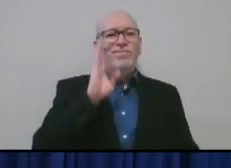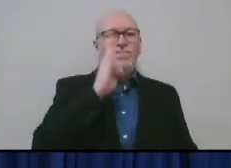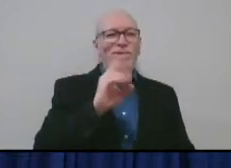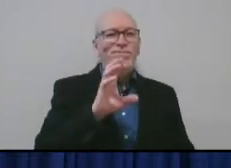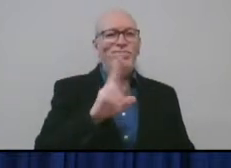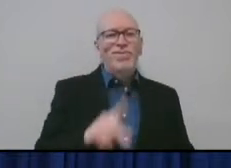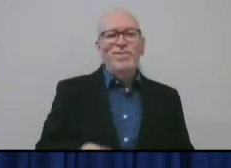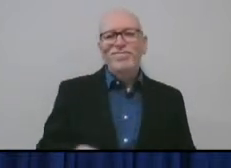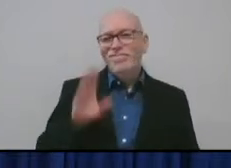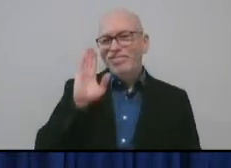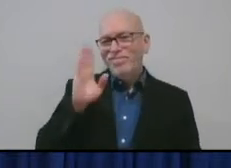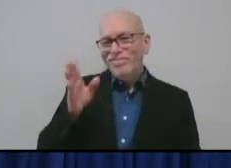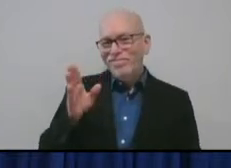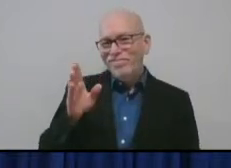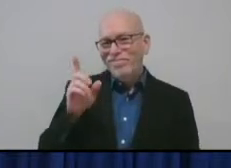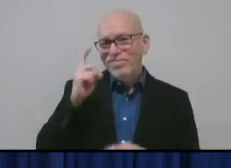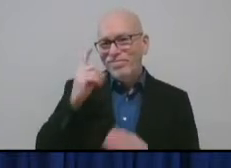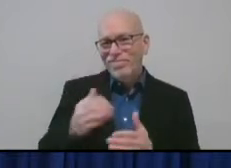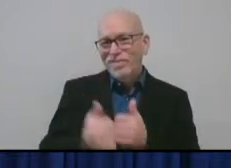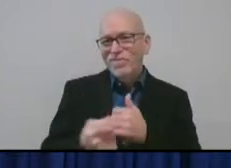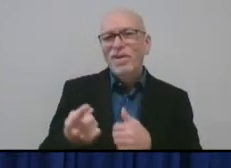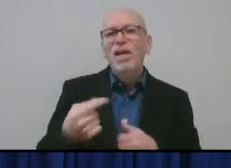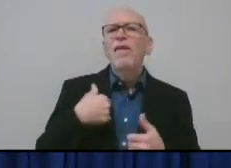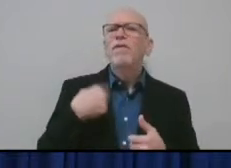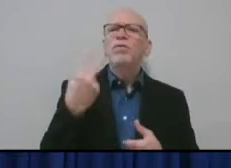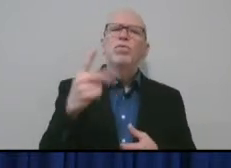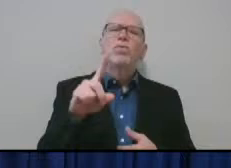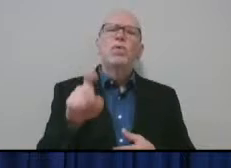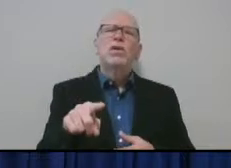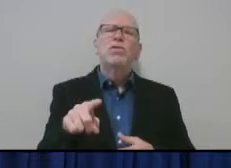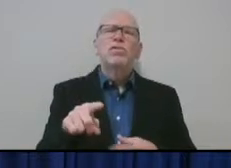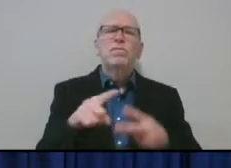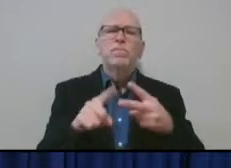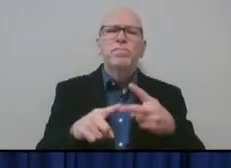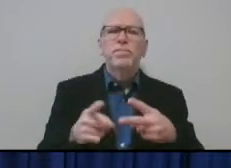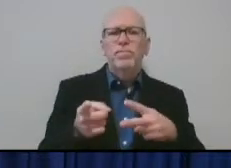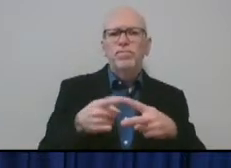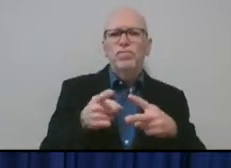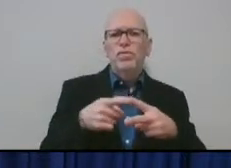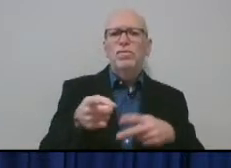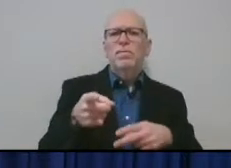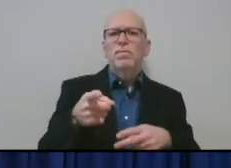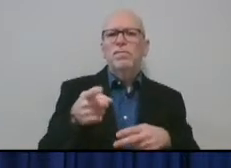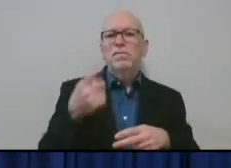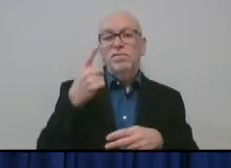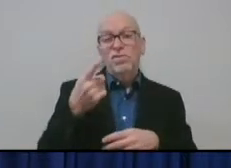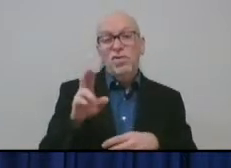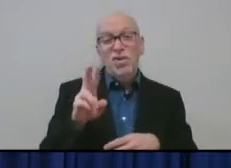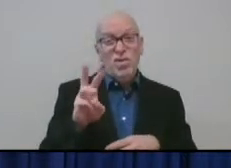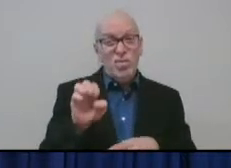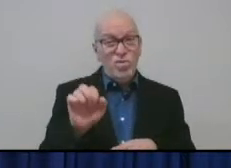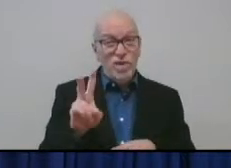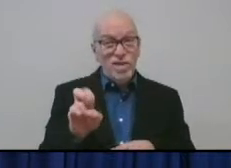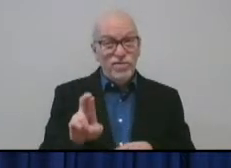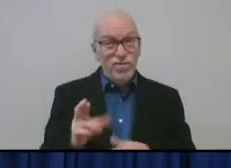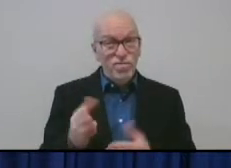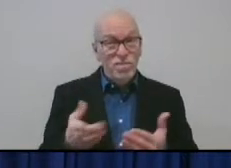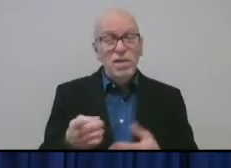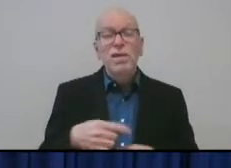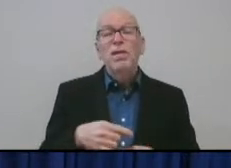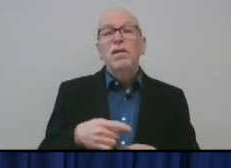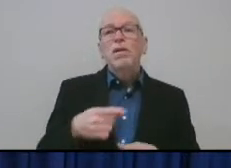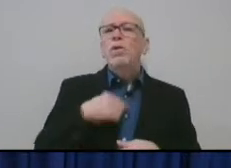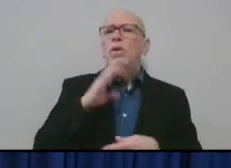Governor, Dr. Box, and everyone. I have two questions here. The first is probably for Dr. Weaver. When we're talking